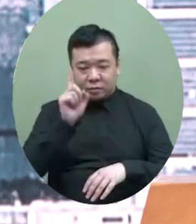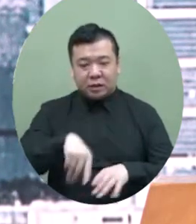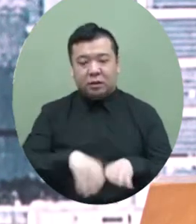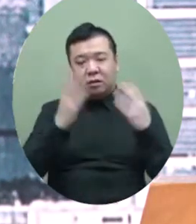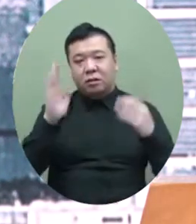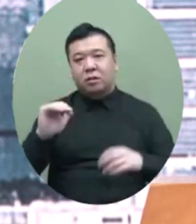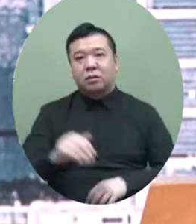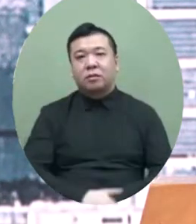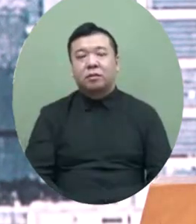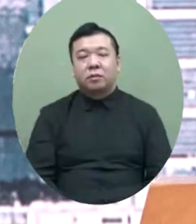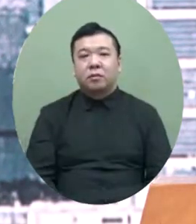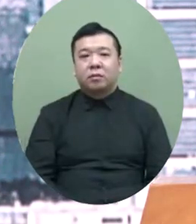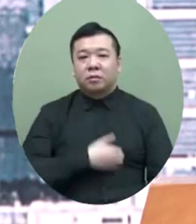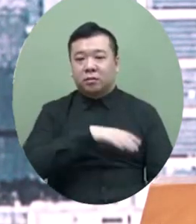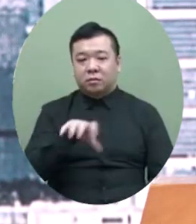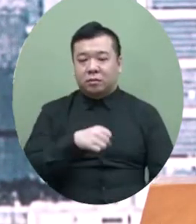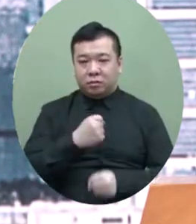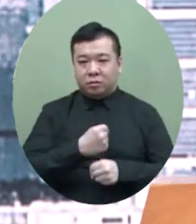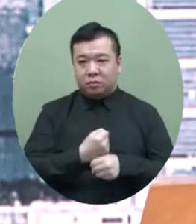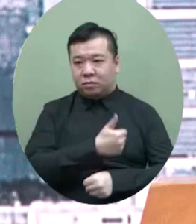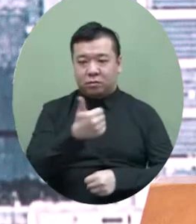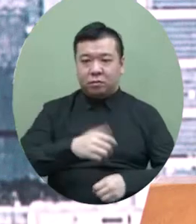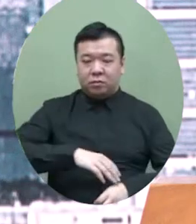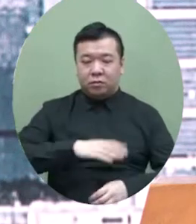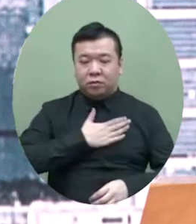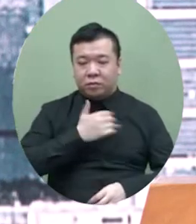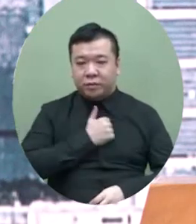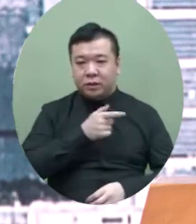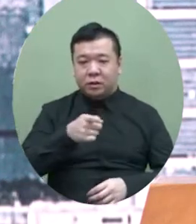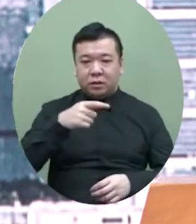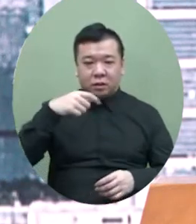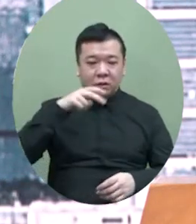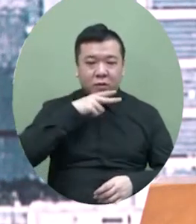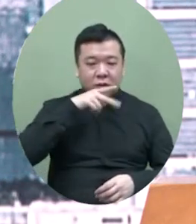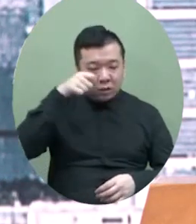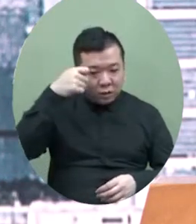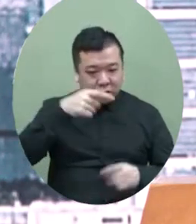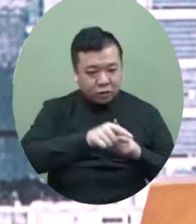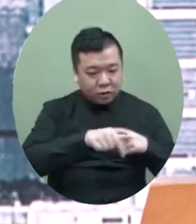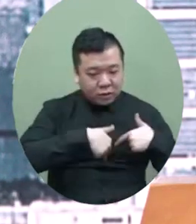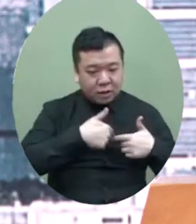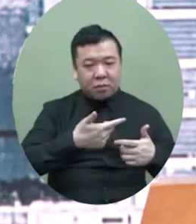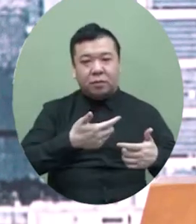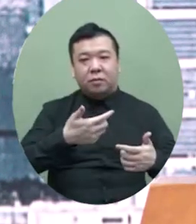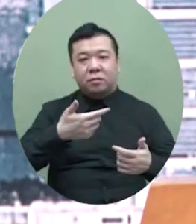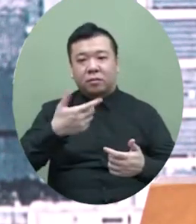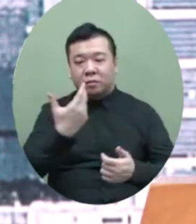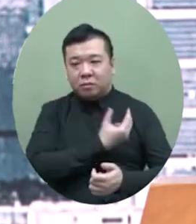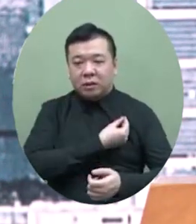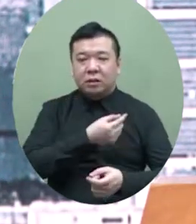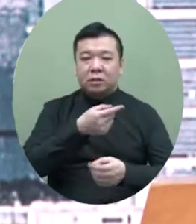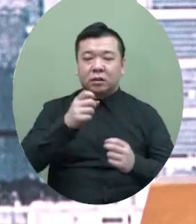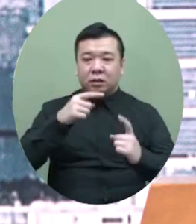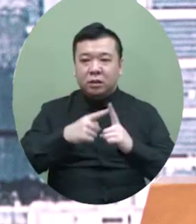in terms of the number of community vaccination centers and staffing and so on. So the arrival of the